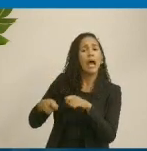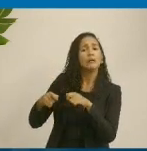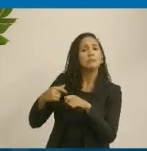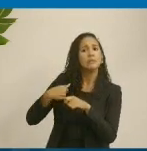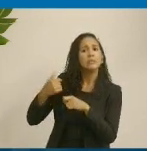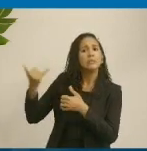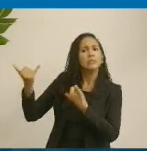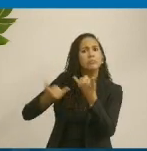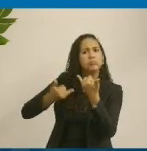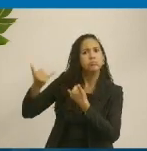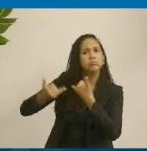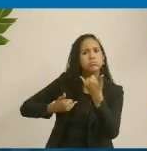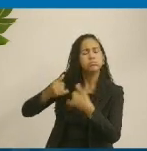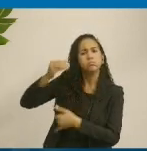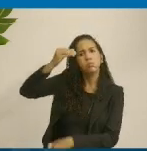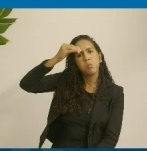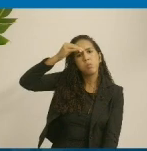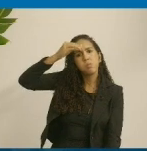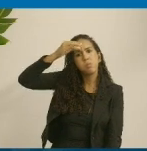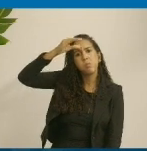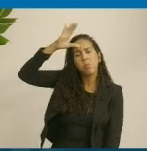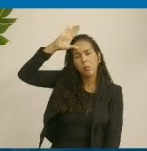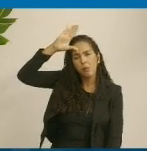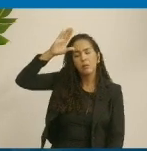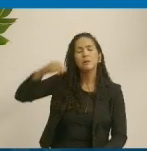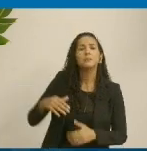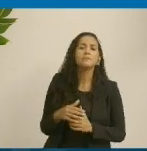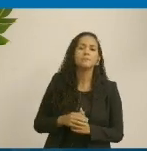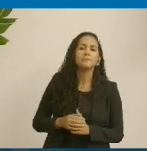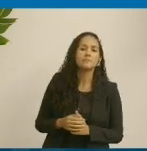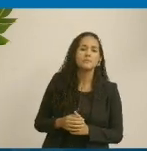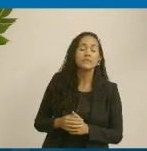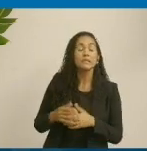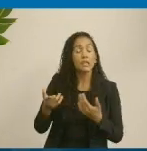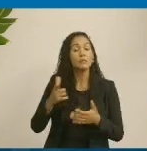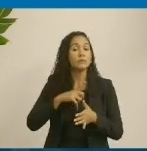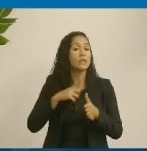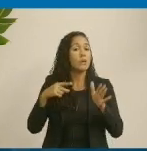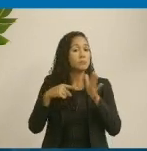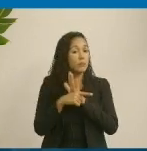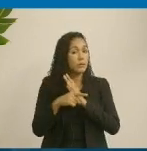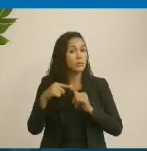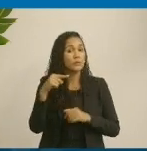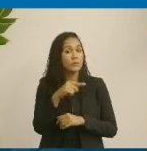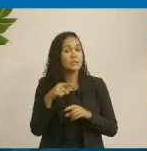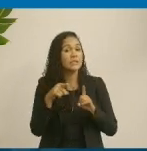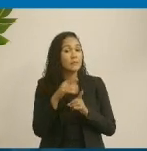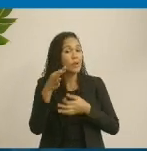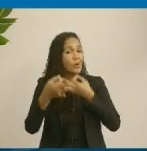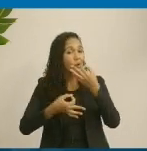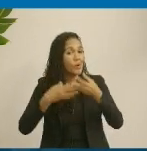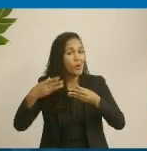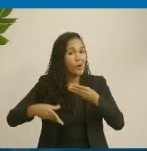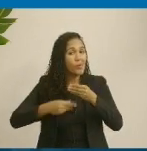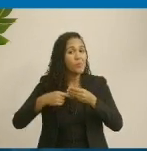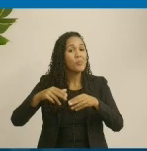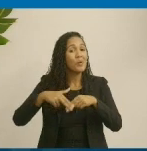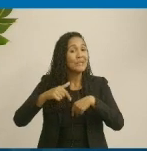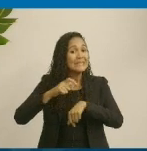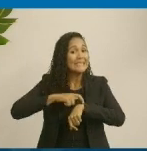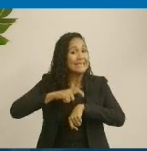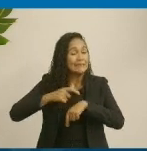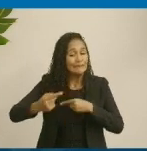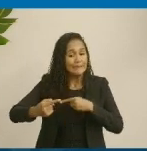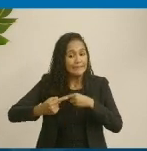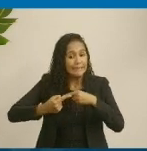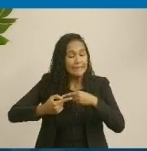reaches out. And here is a question, or maybe only a comment because of the time limit. I would wish